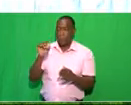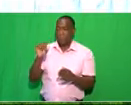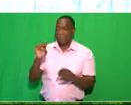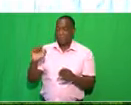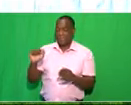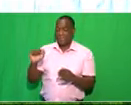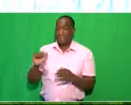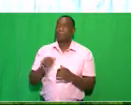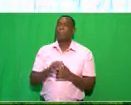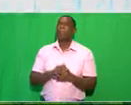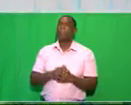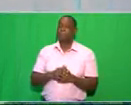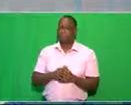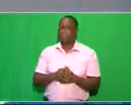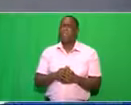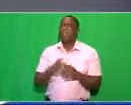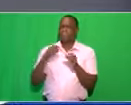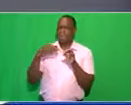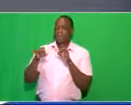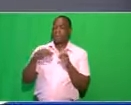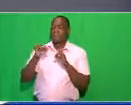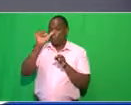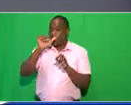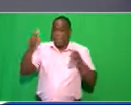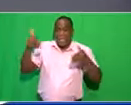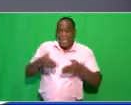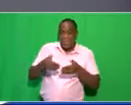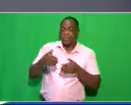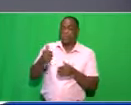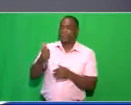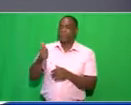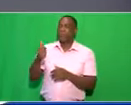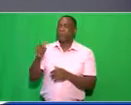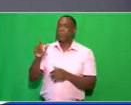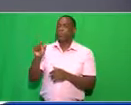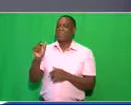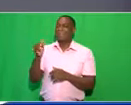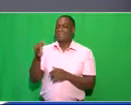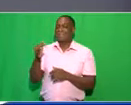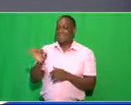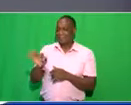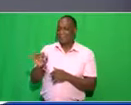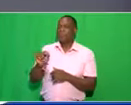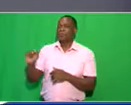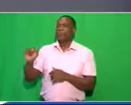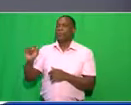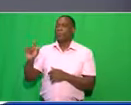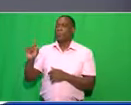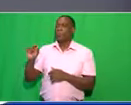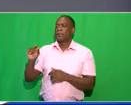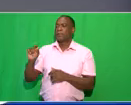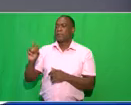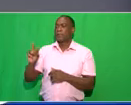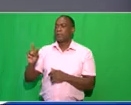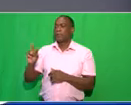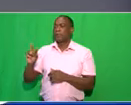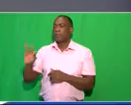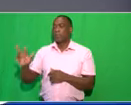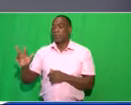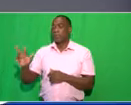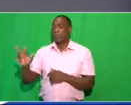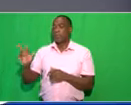the 2019 to 2023 framework, I know for a fact that officers from the Division of